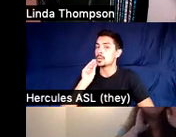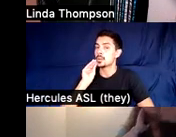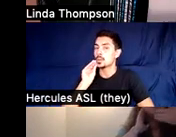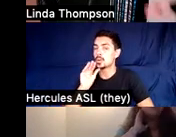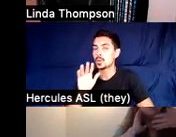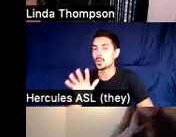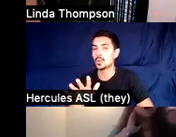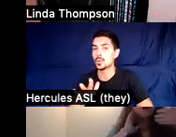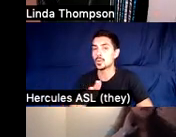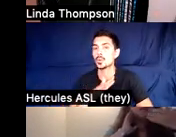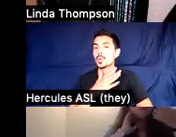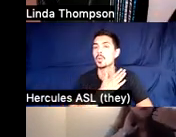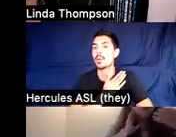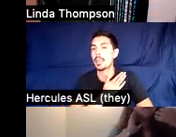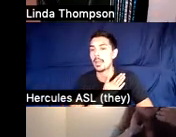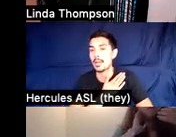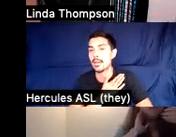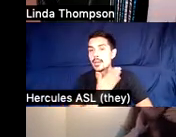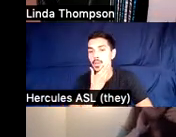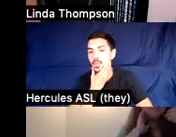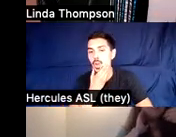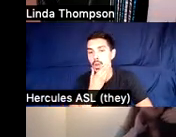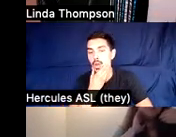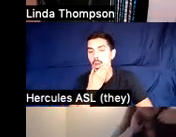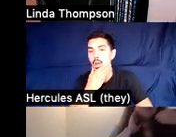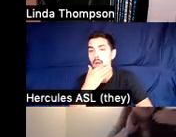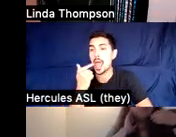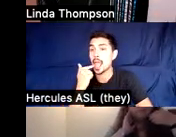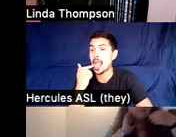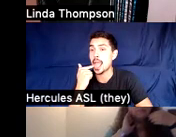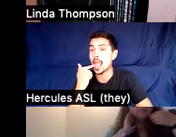Even think about where's your tongue in your mouth.